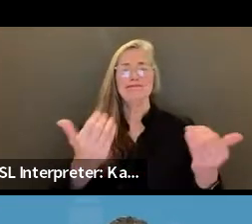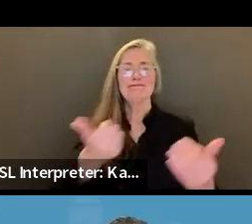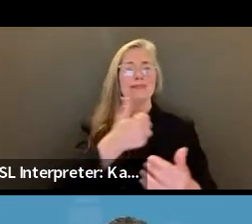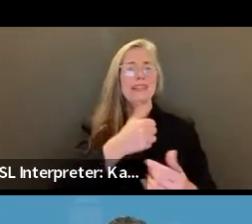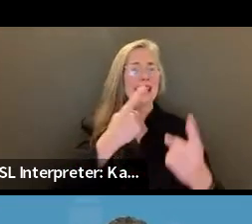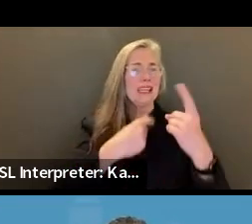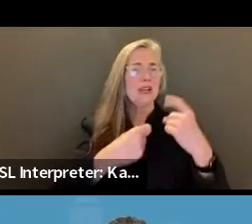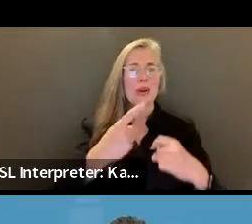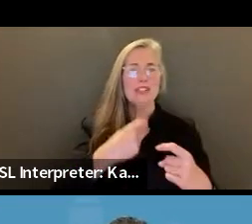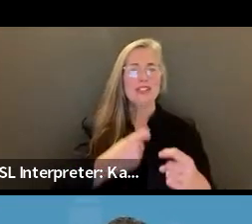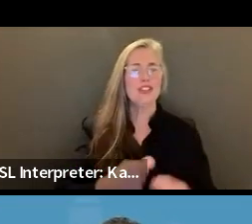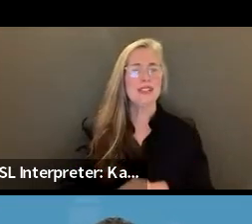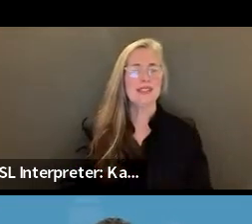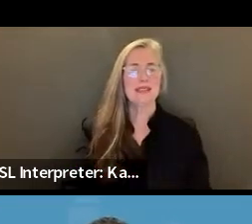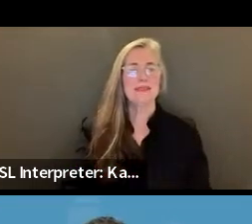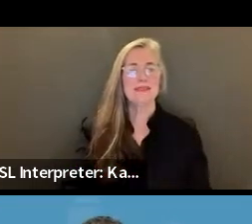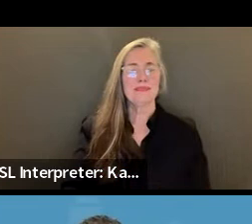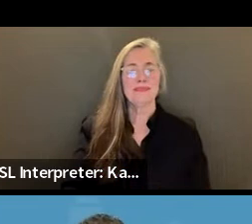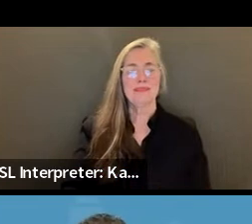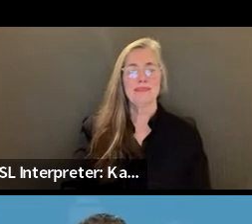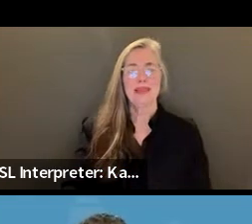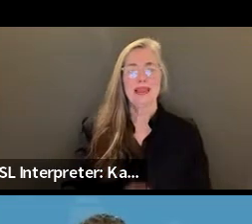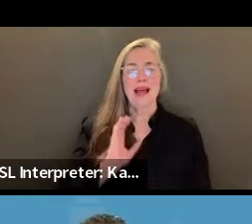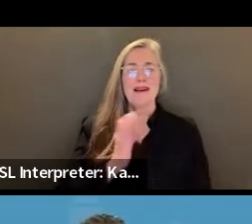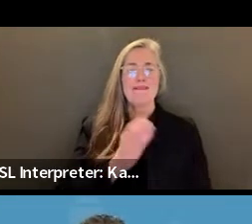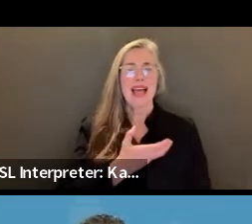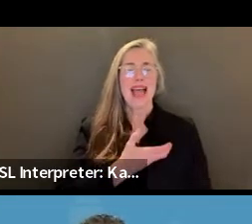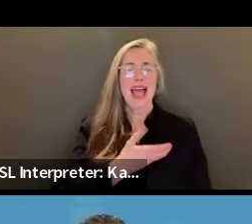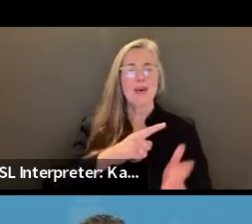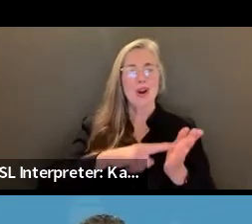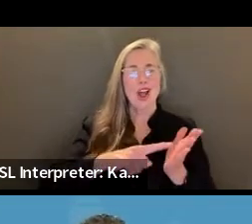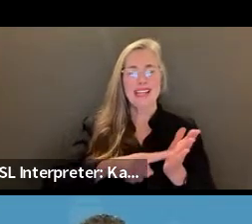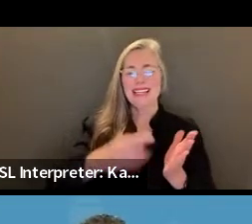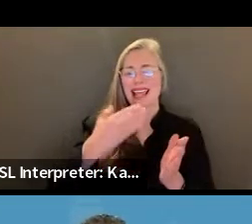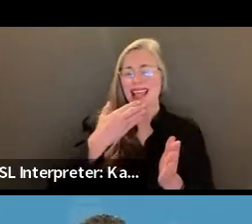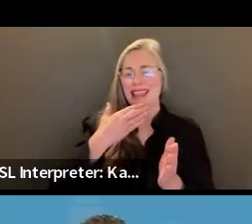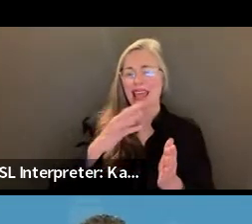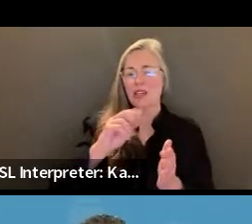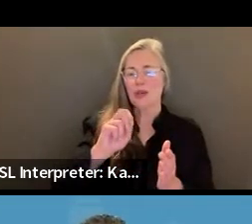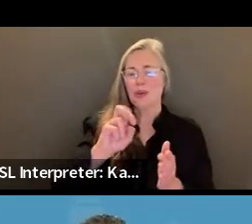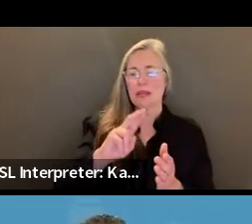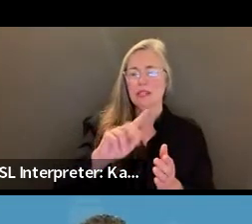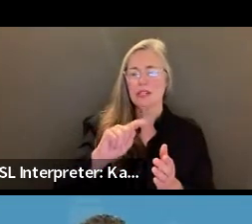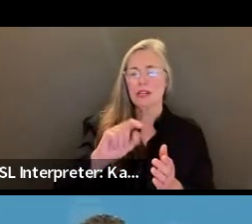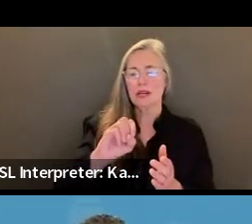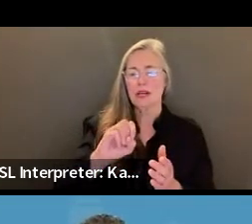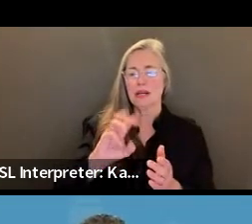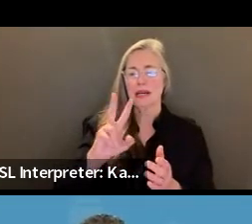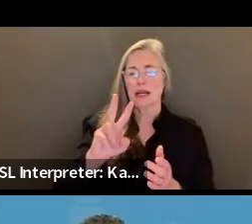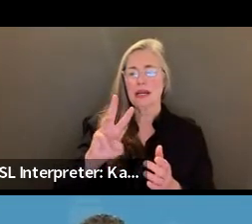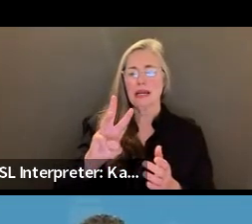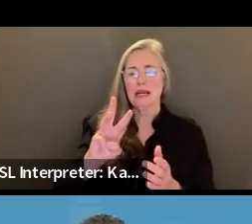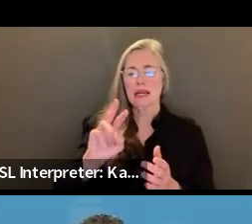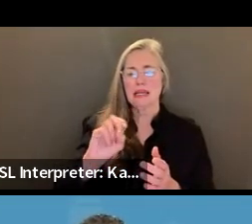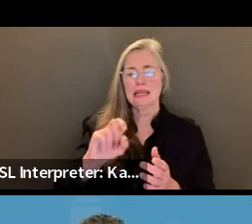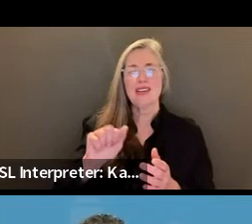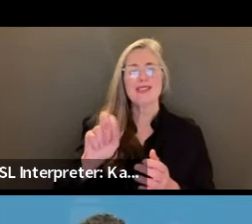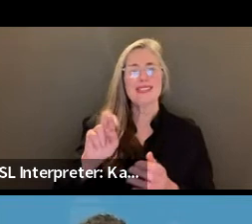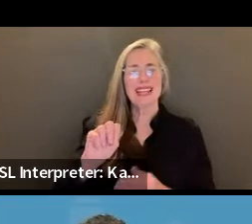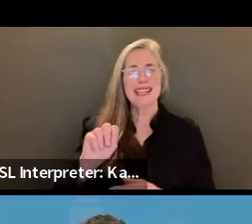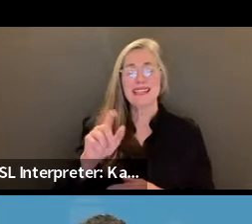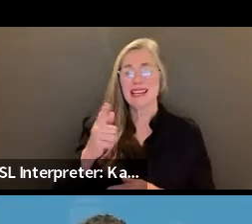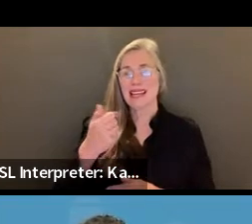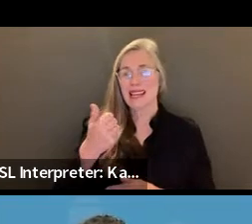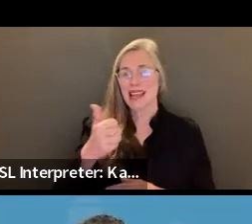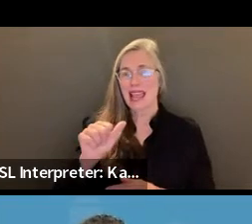have regarding the outcome of the audits. Thank you, Mr. Townsend. Ms. Trujillo, are there any requests for public comment